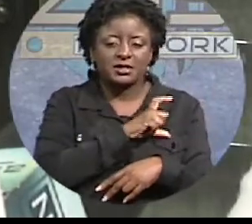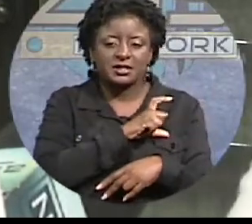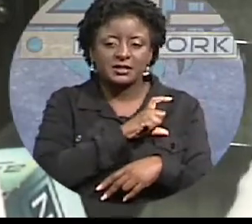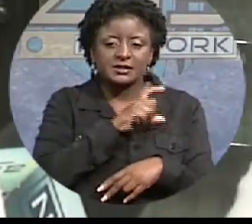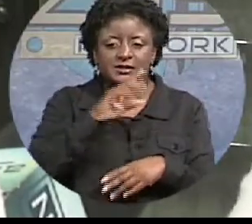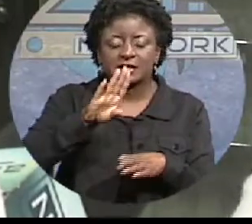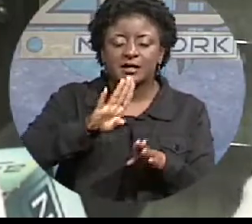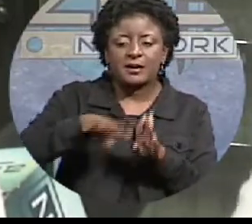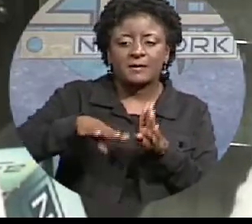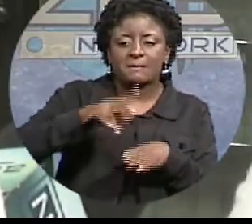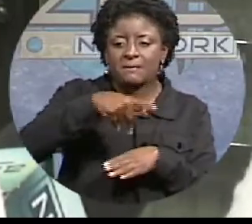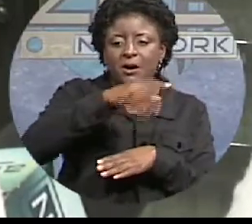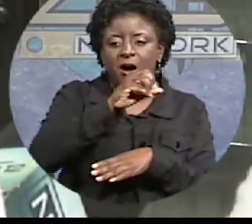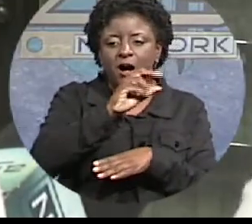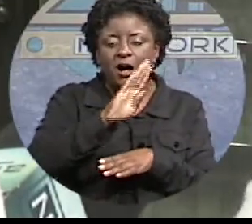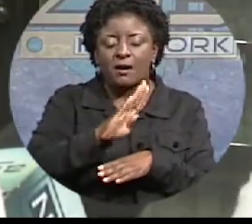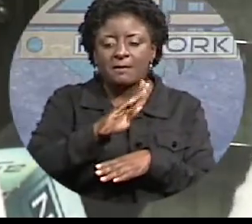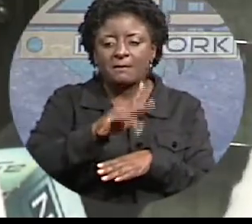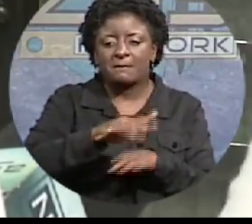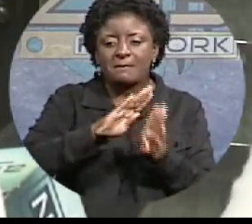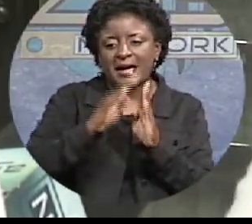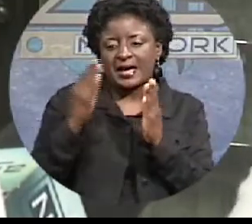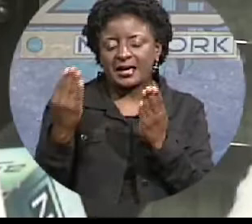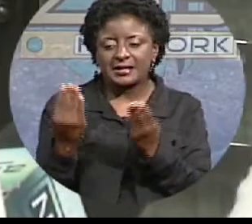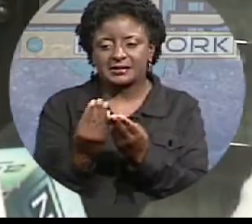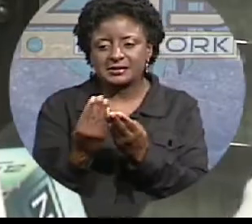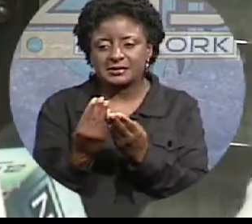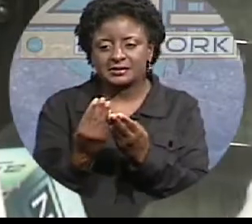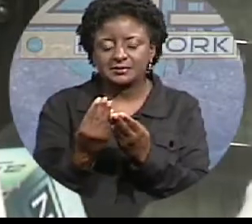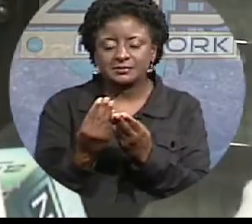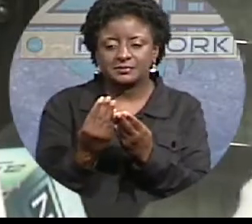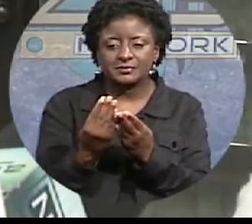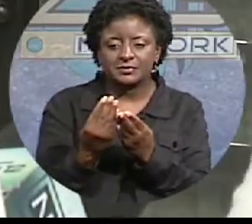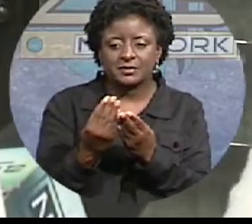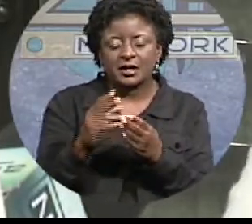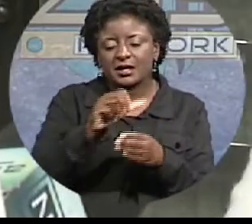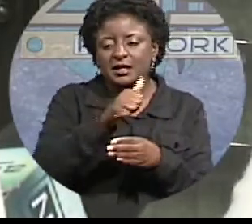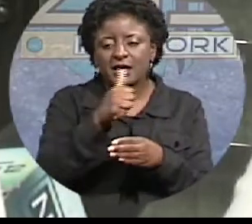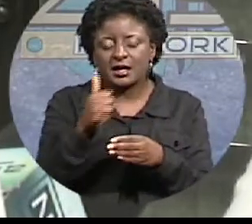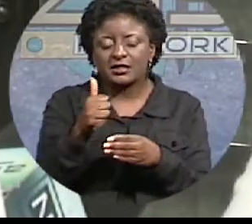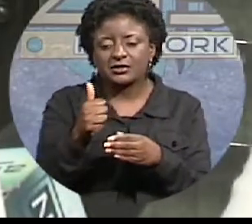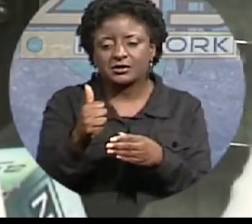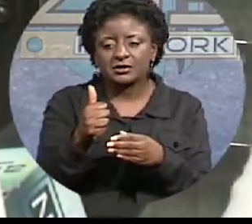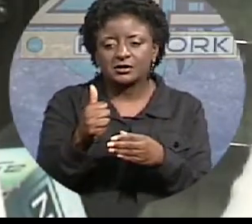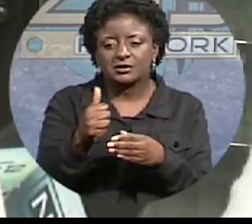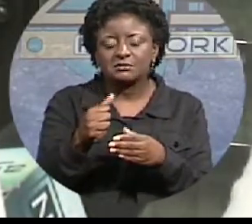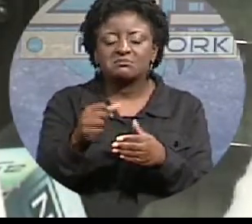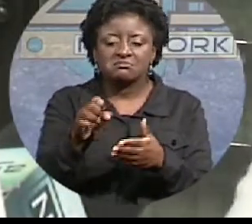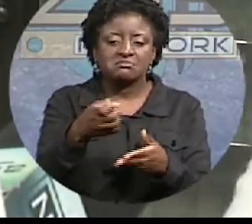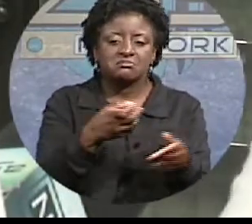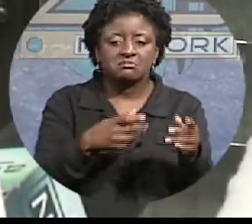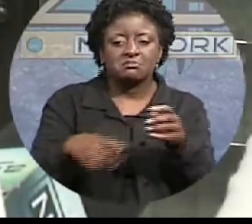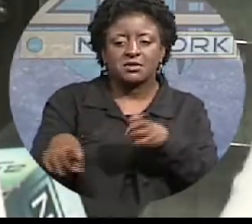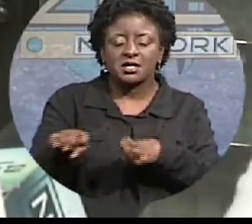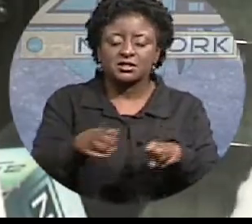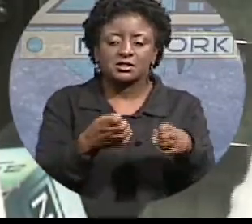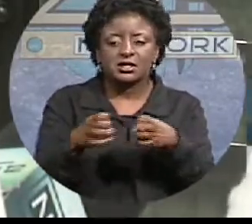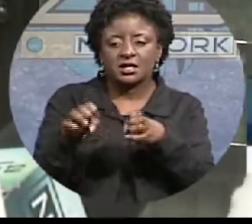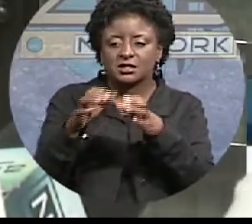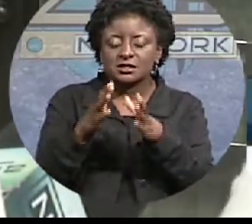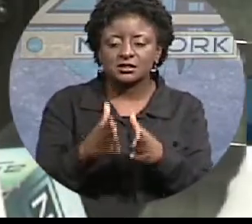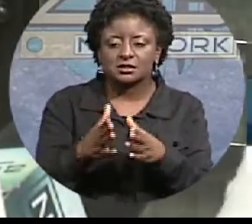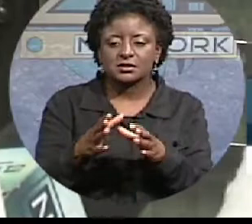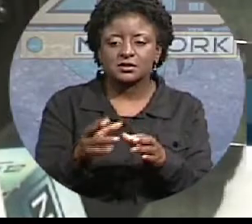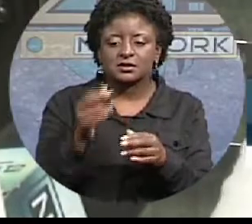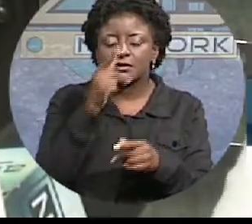the Lou Adams Orchestra for dinner, followed by Harold Melvin's Blue Notes. They promise us a